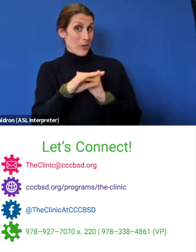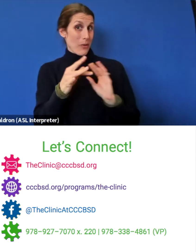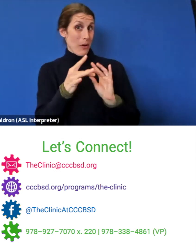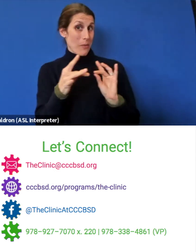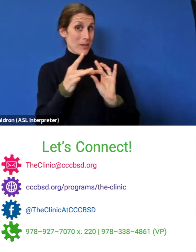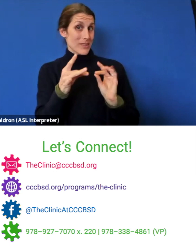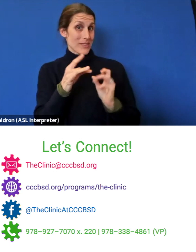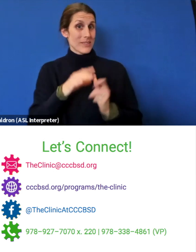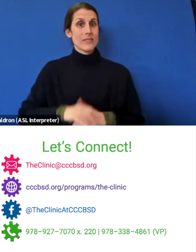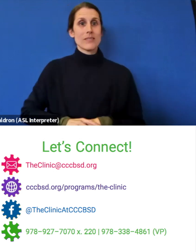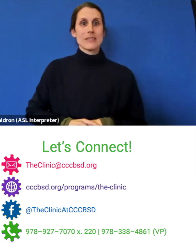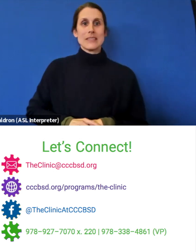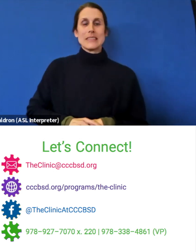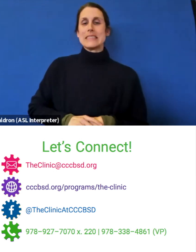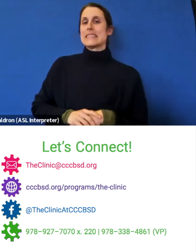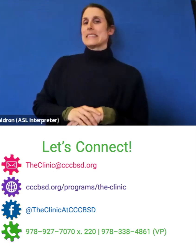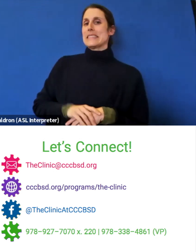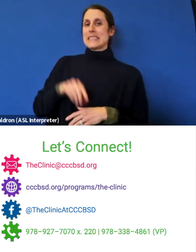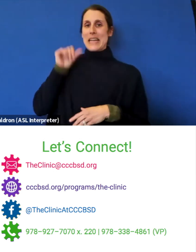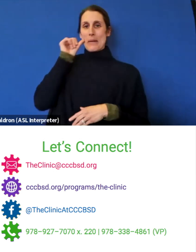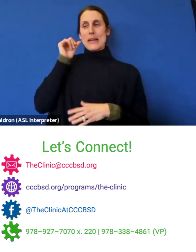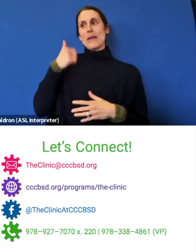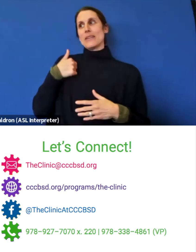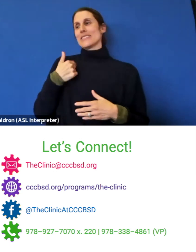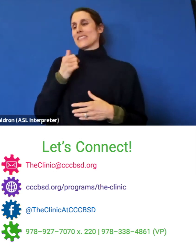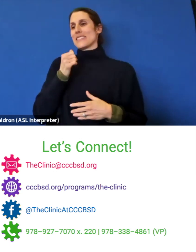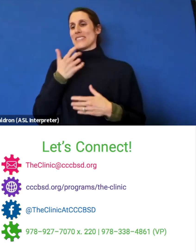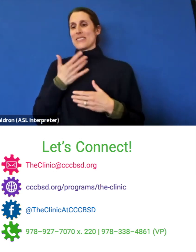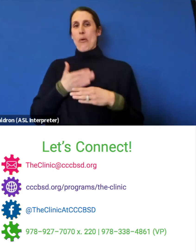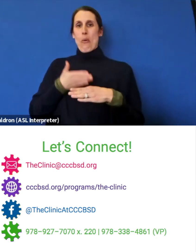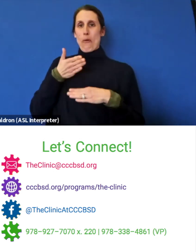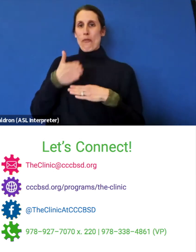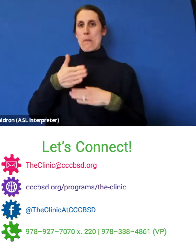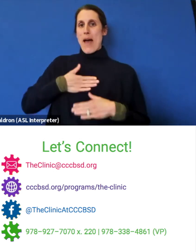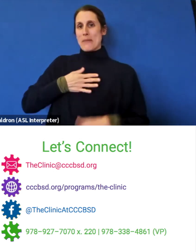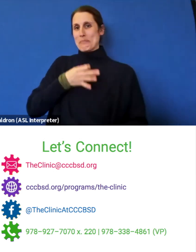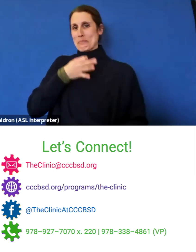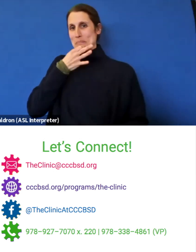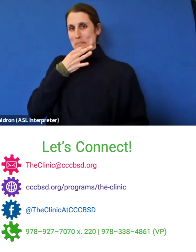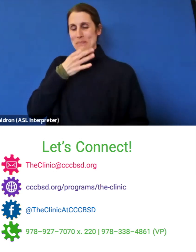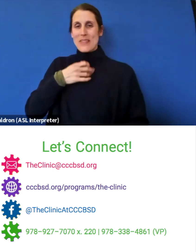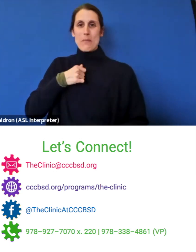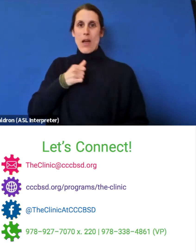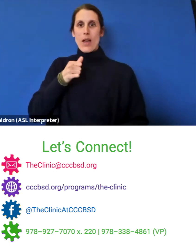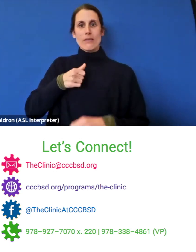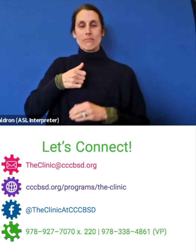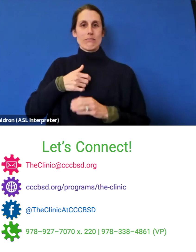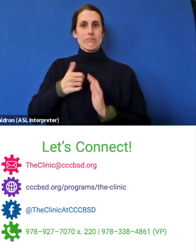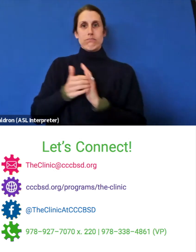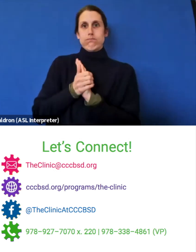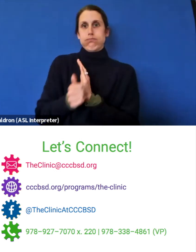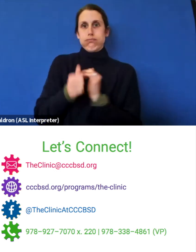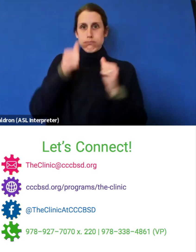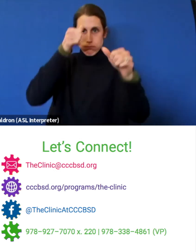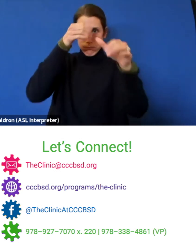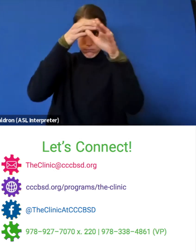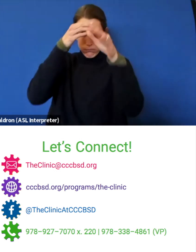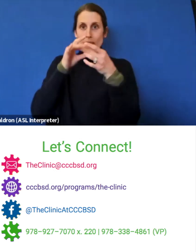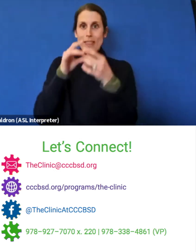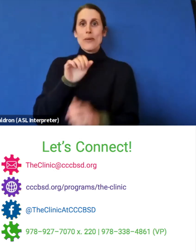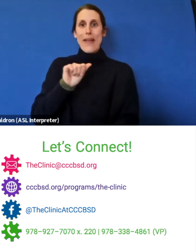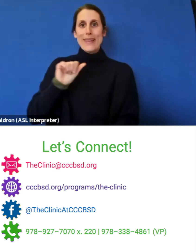It's beyond the scope of my expertise to say, specific things about devices or techniques for communication. But here's what I will say is that